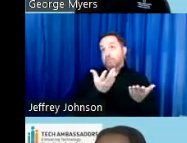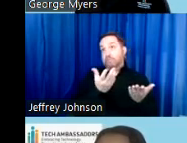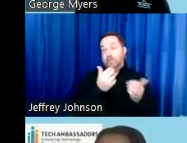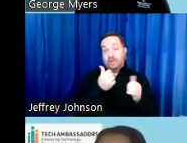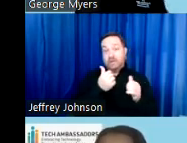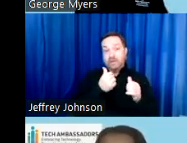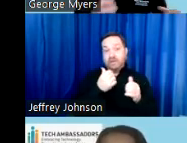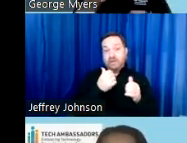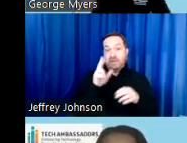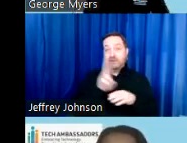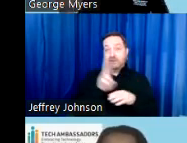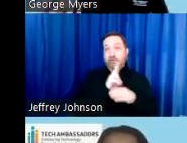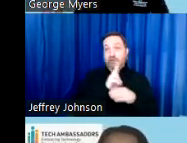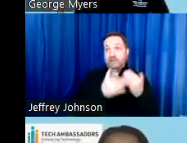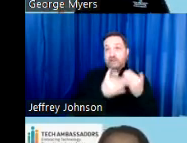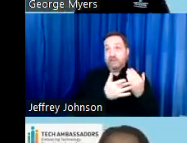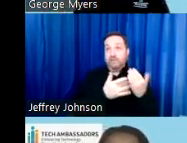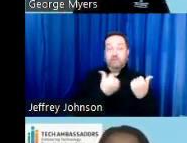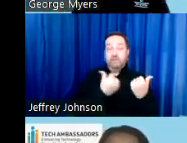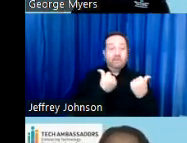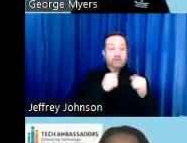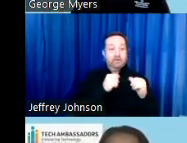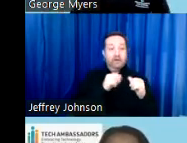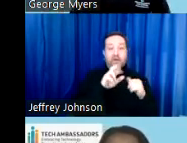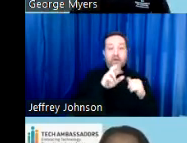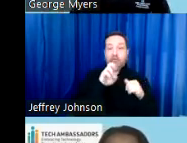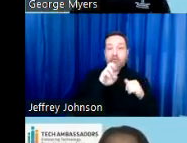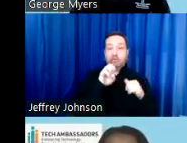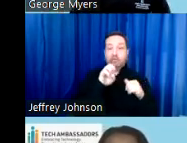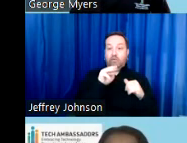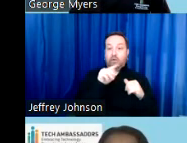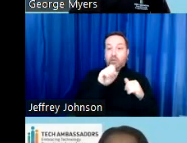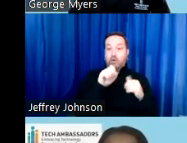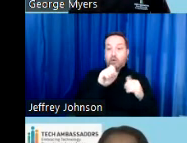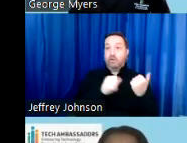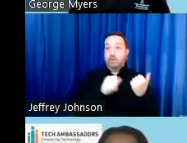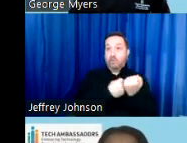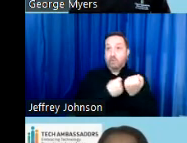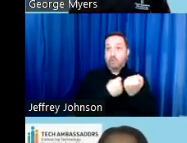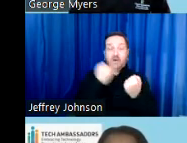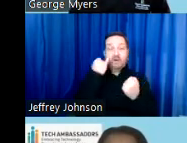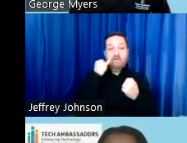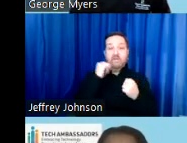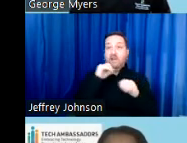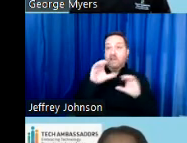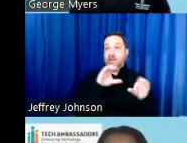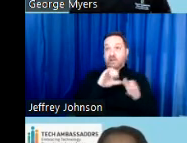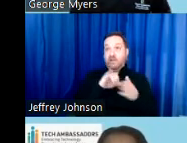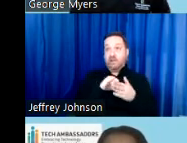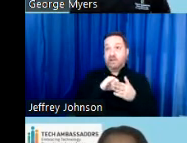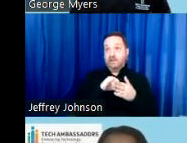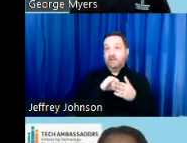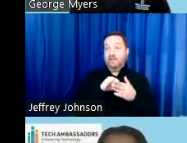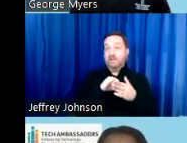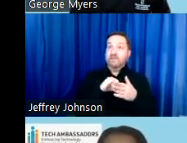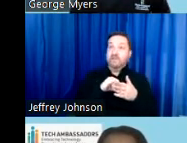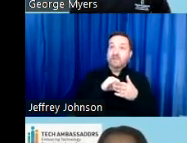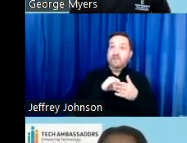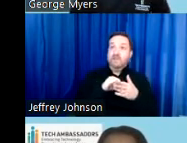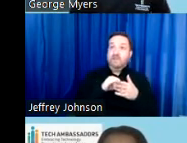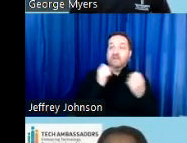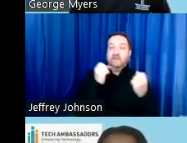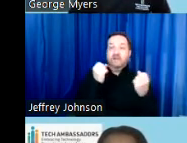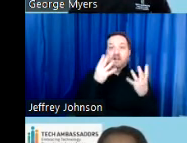using technology, maybe trying out remote support if they haven't done that. So there's a lot of